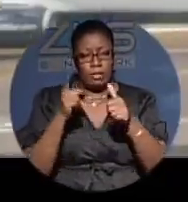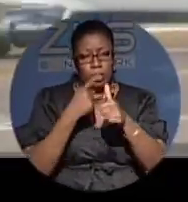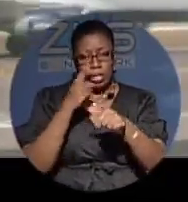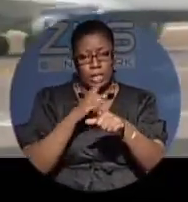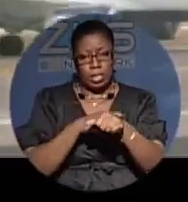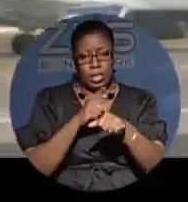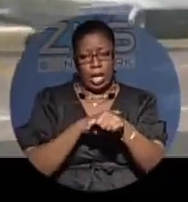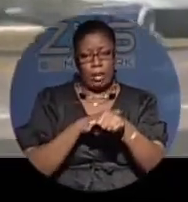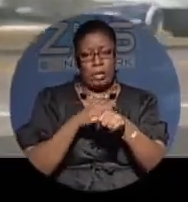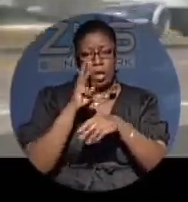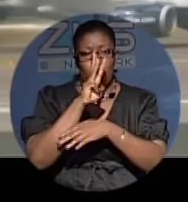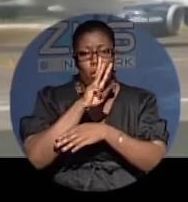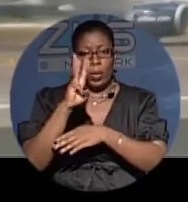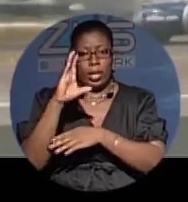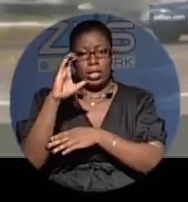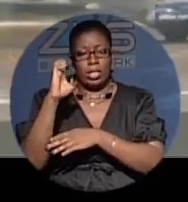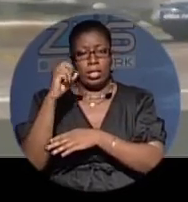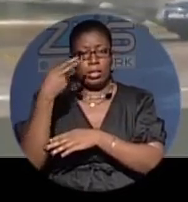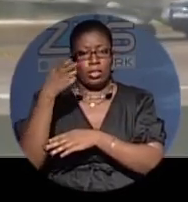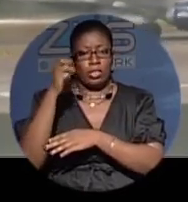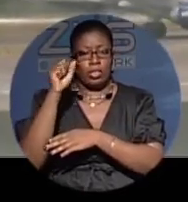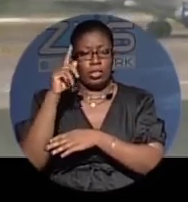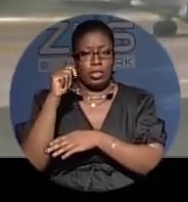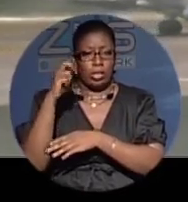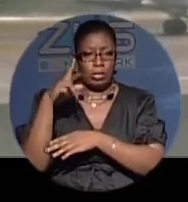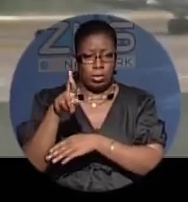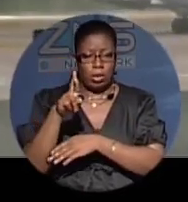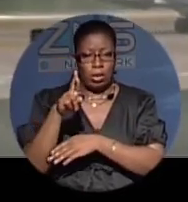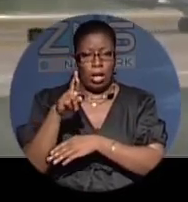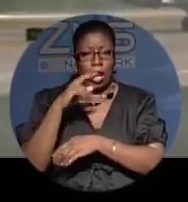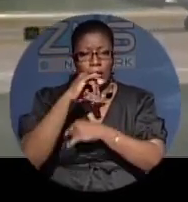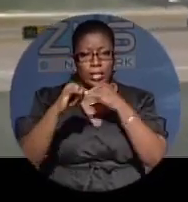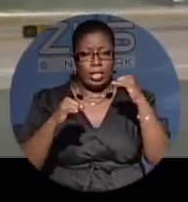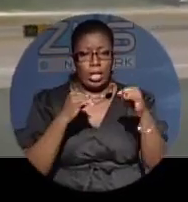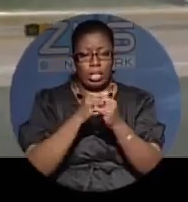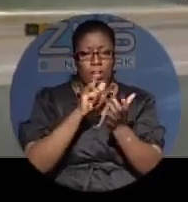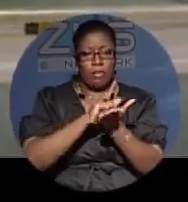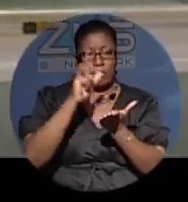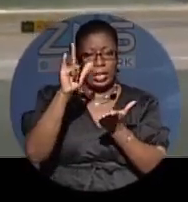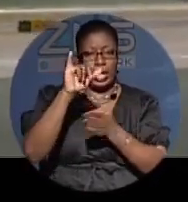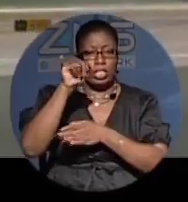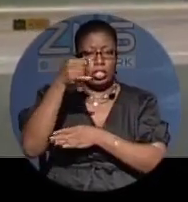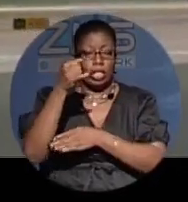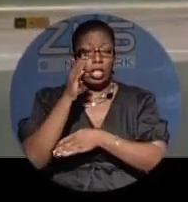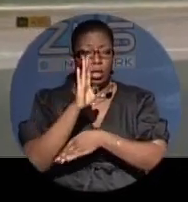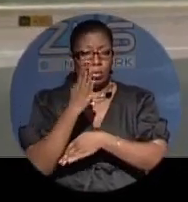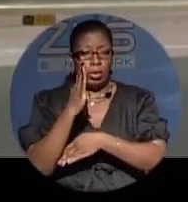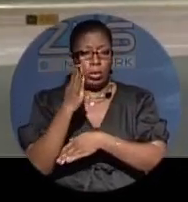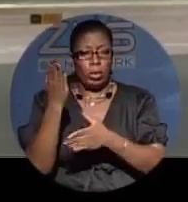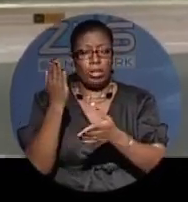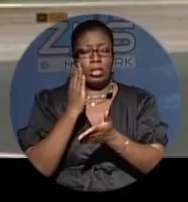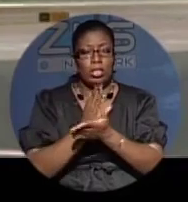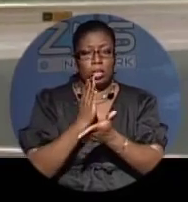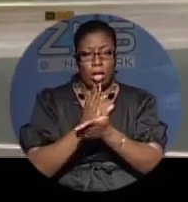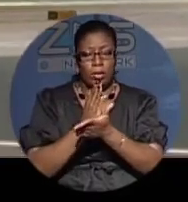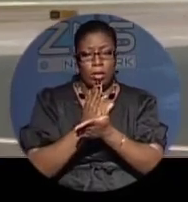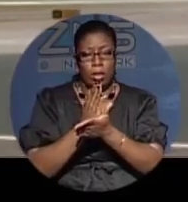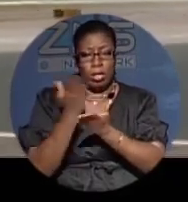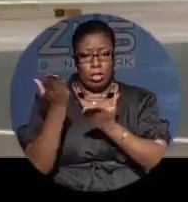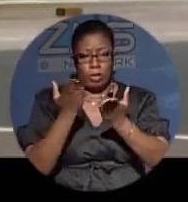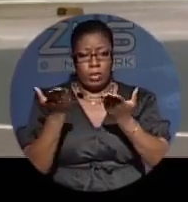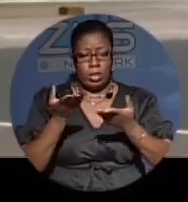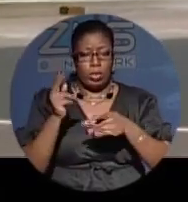time Westchester Airport in White Plains, New York is conducting an international flight, and JetBlue's non-stop service to Nassau was chosen to